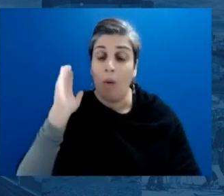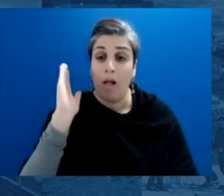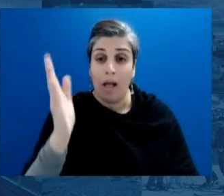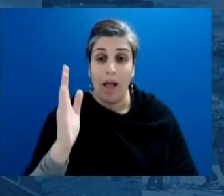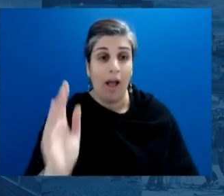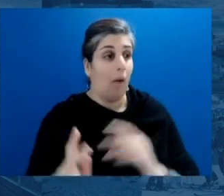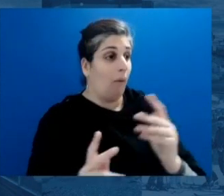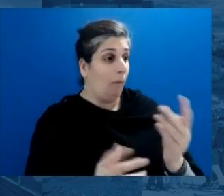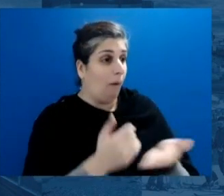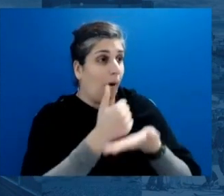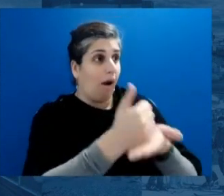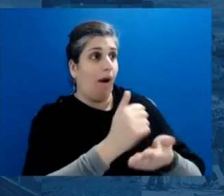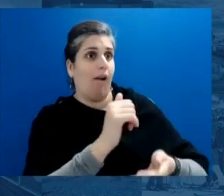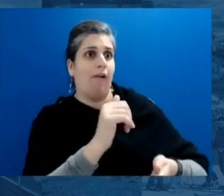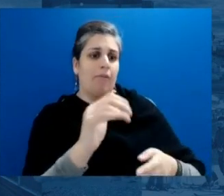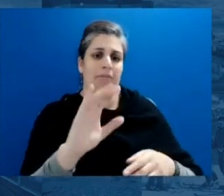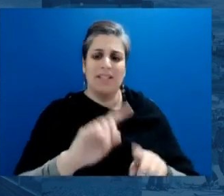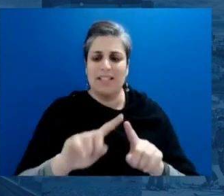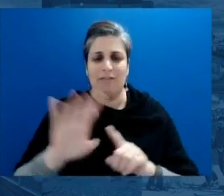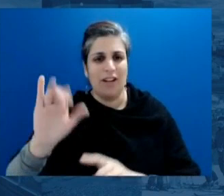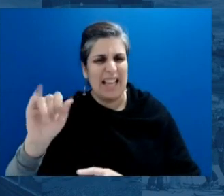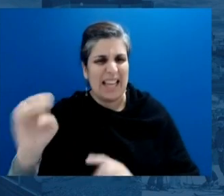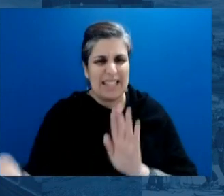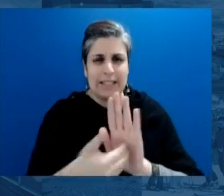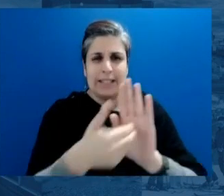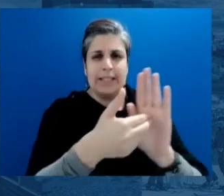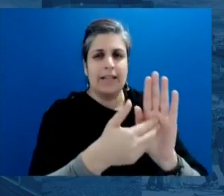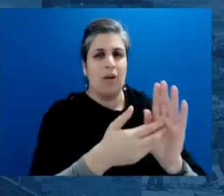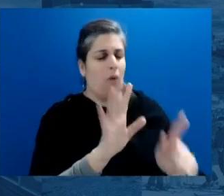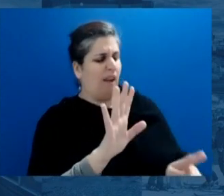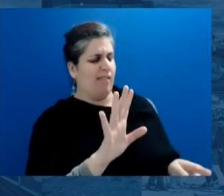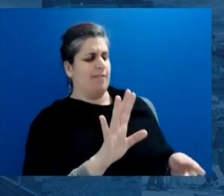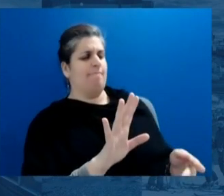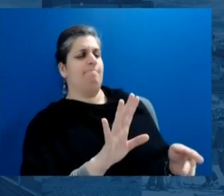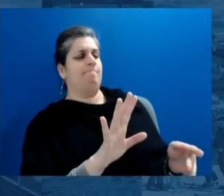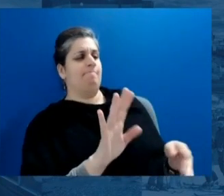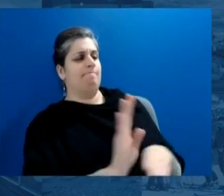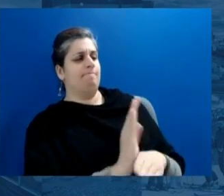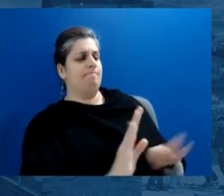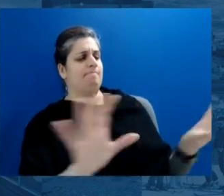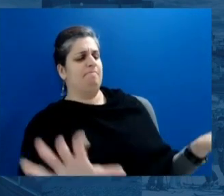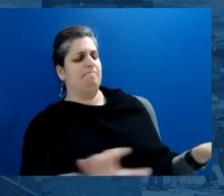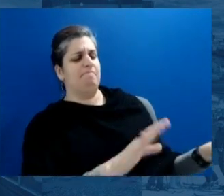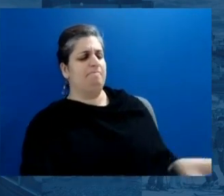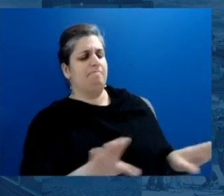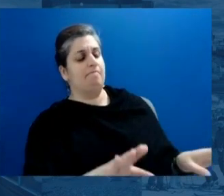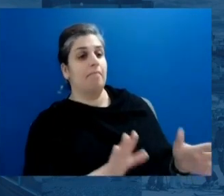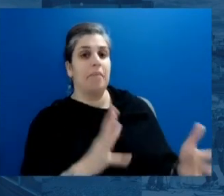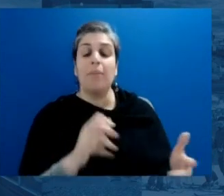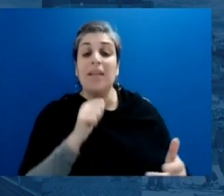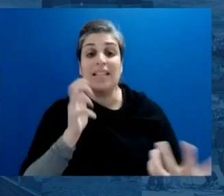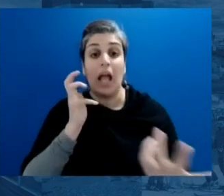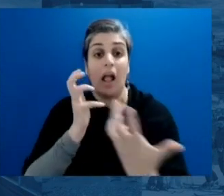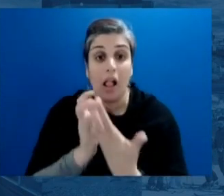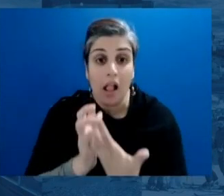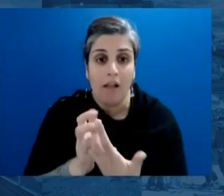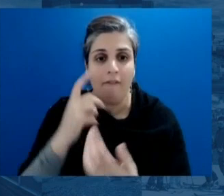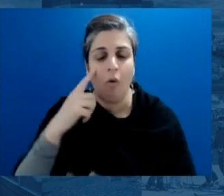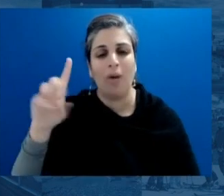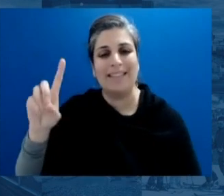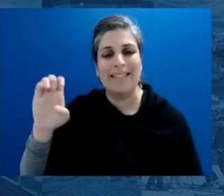bring where the conduct in question might not meet the criteria for deceptive, but is